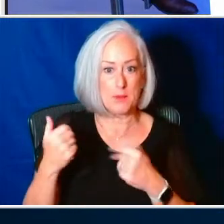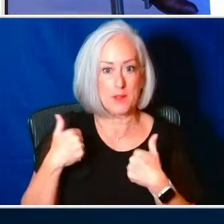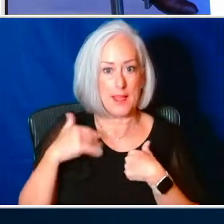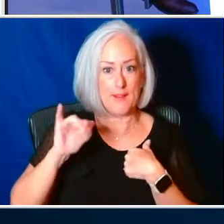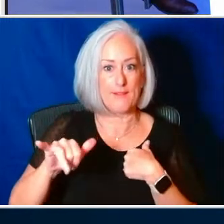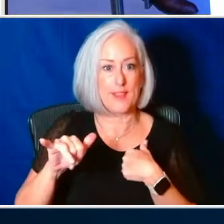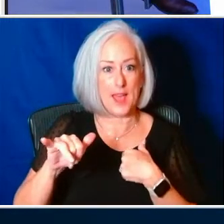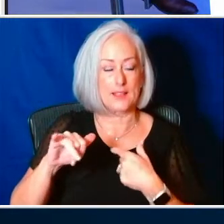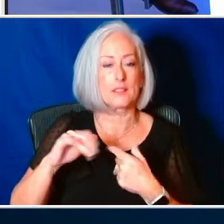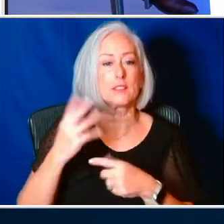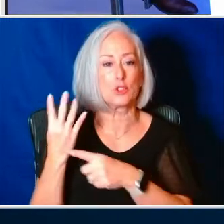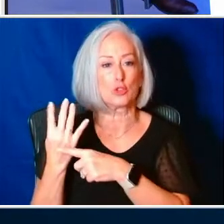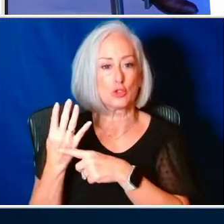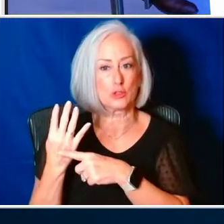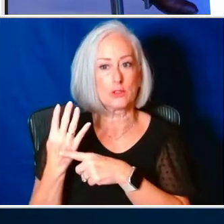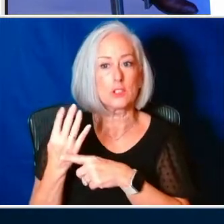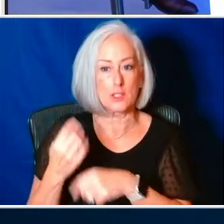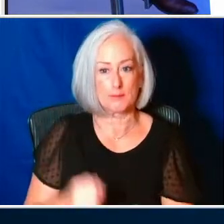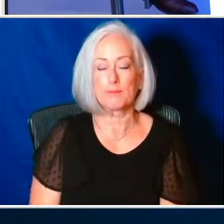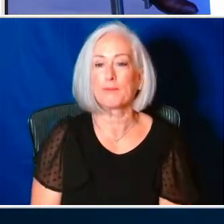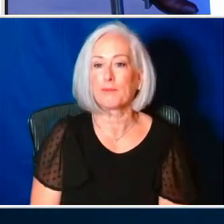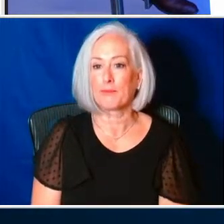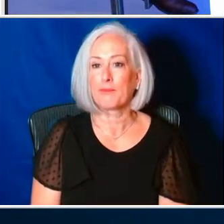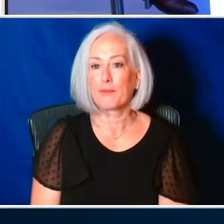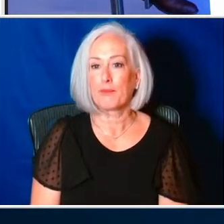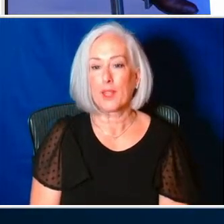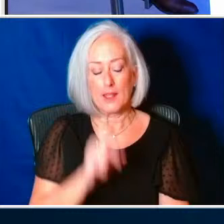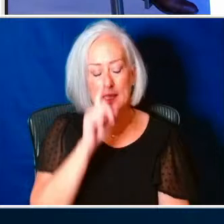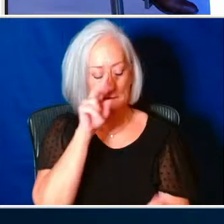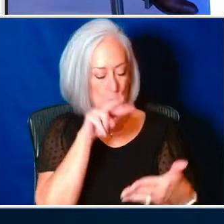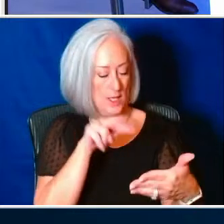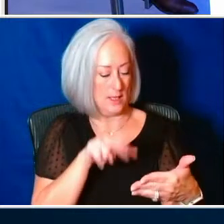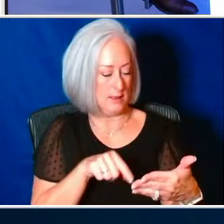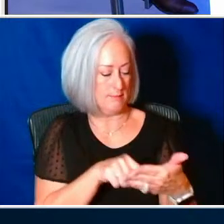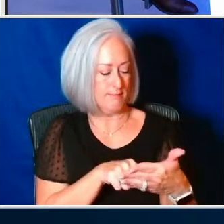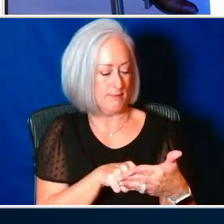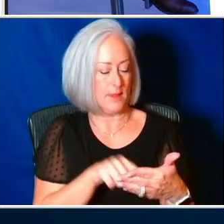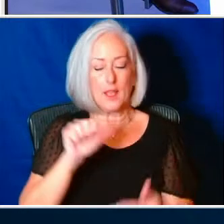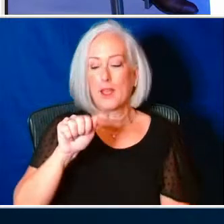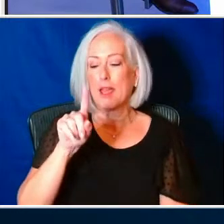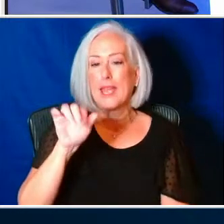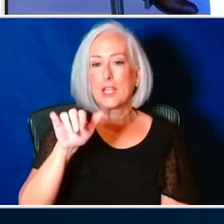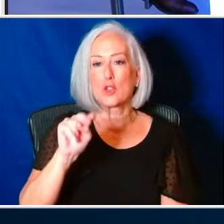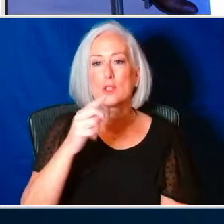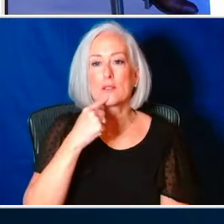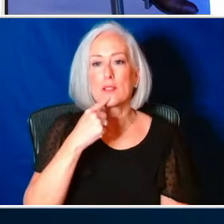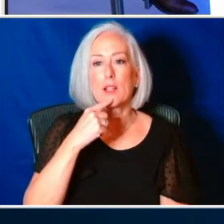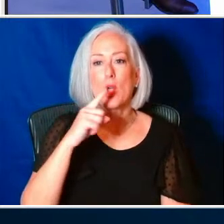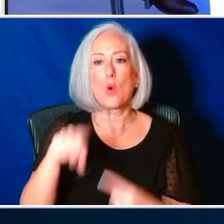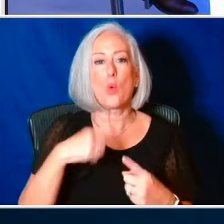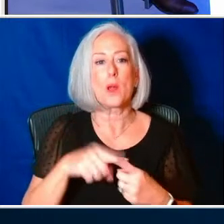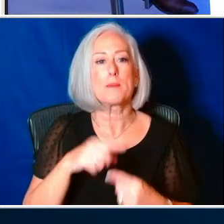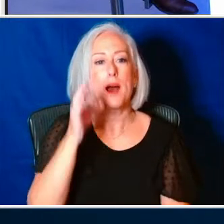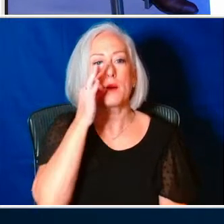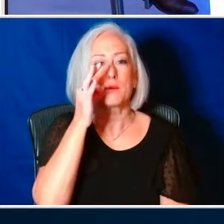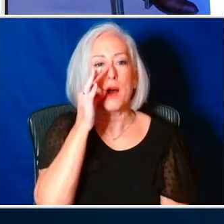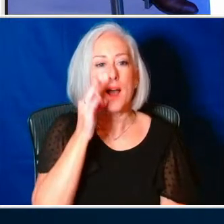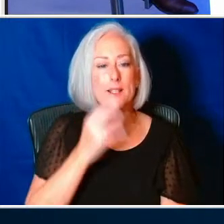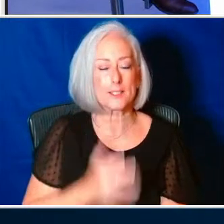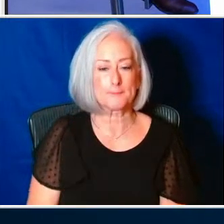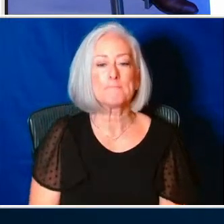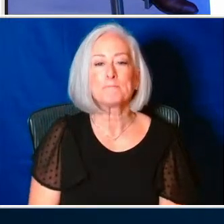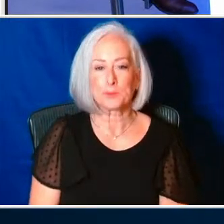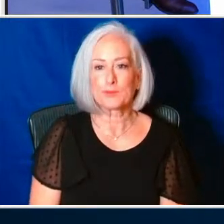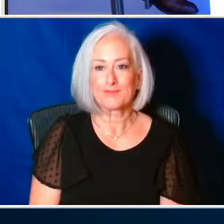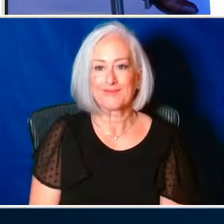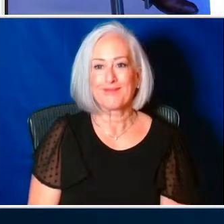Okay. Jess? I'm looking. Okay, Adrian says, what about pot smoking? Oh, pot smoking. My friend